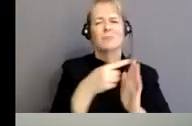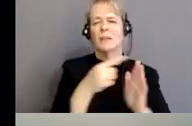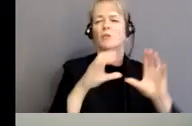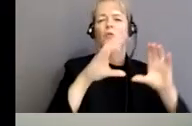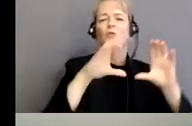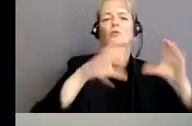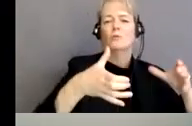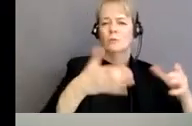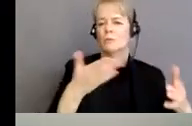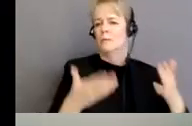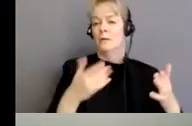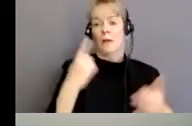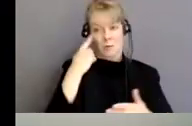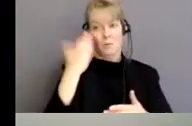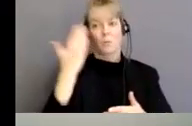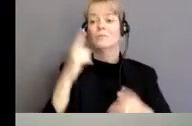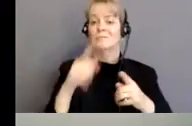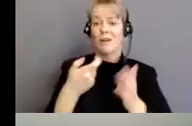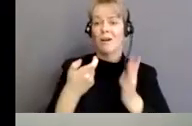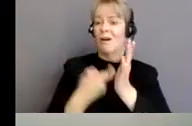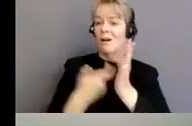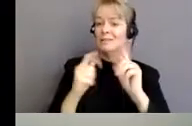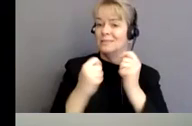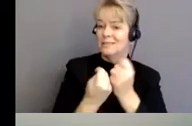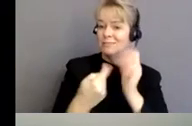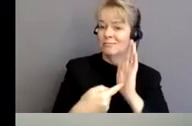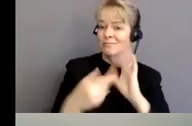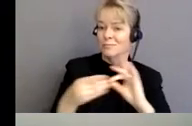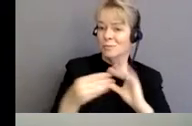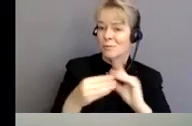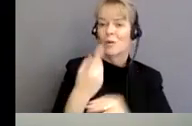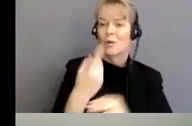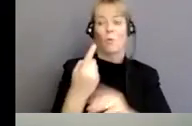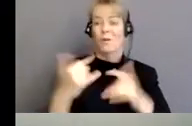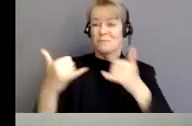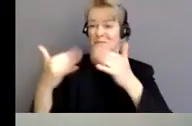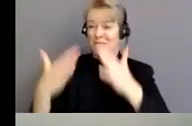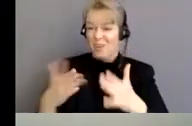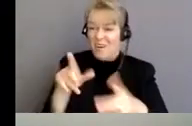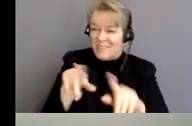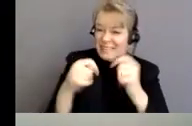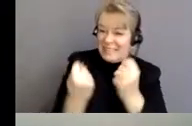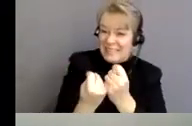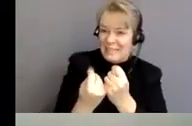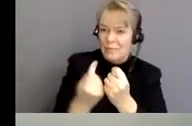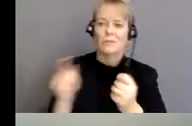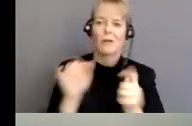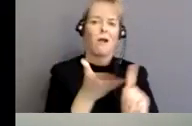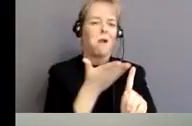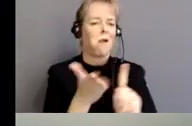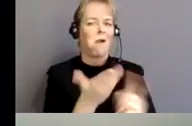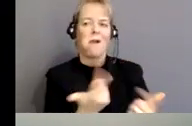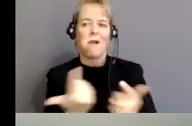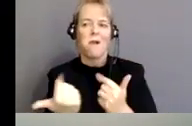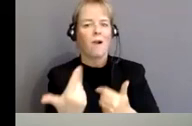involving a hockey team where one of the players on the team was running a fraud. It was a fraudulent investment scheme. They